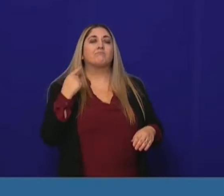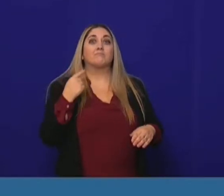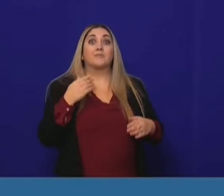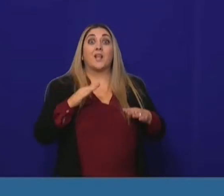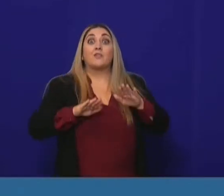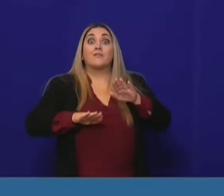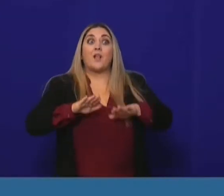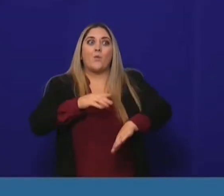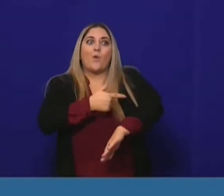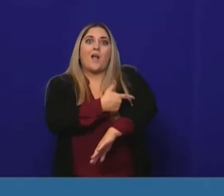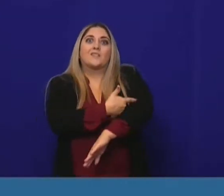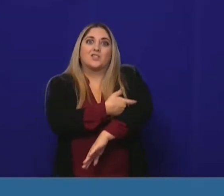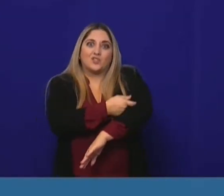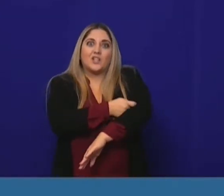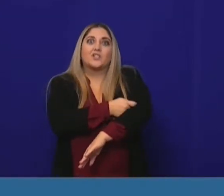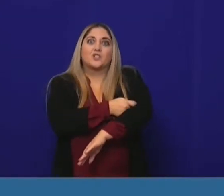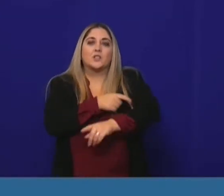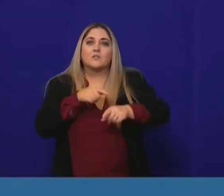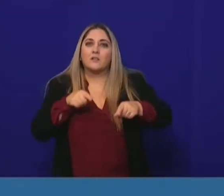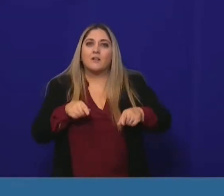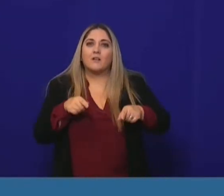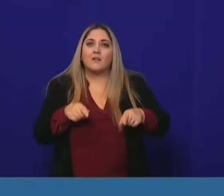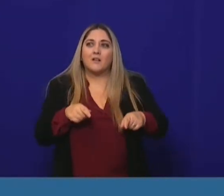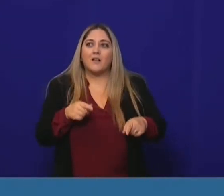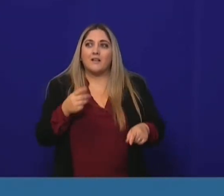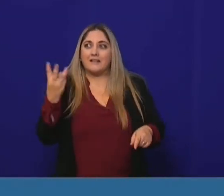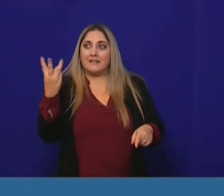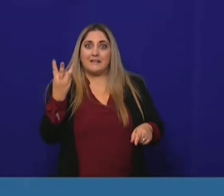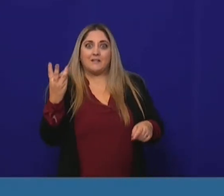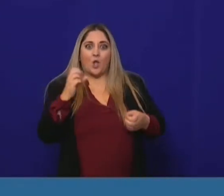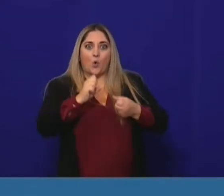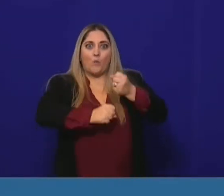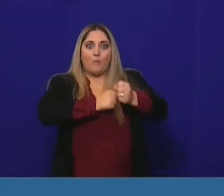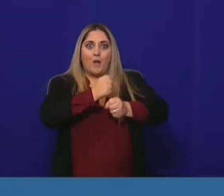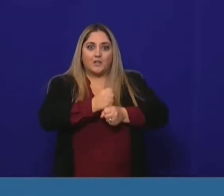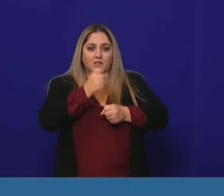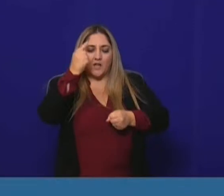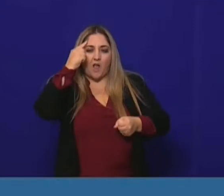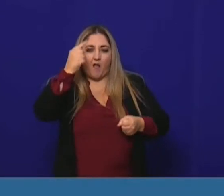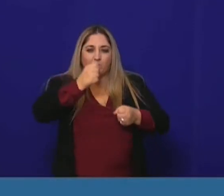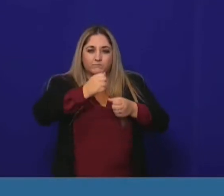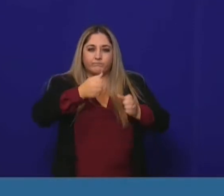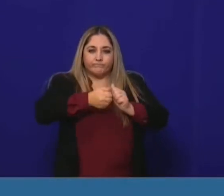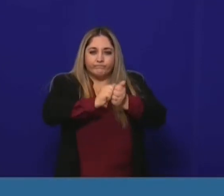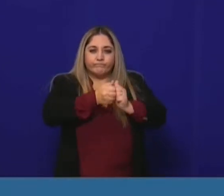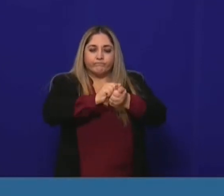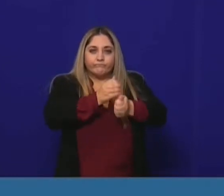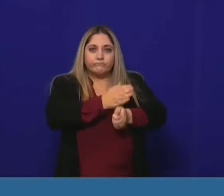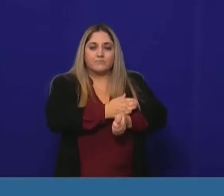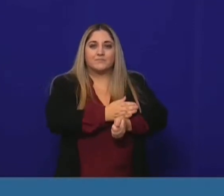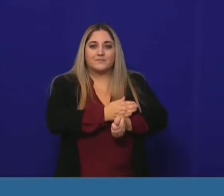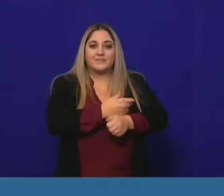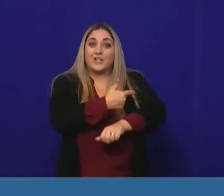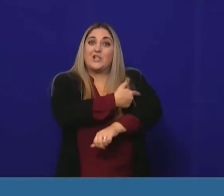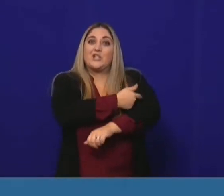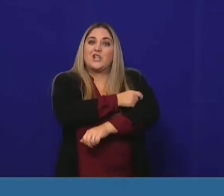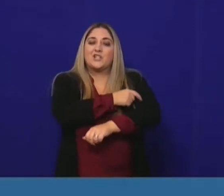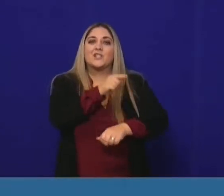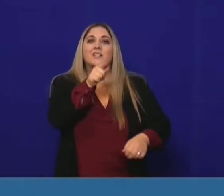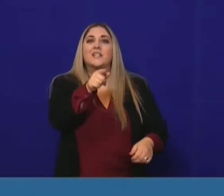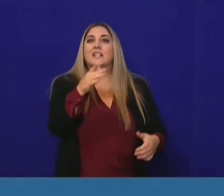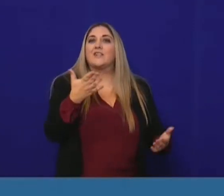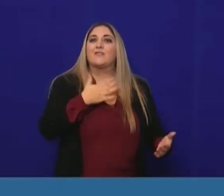it-tilqima. 3 kumpaniji jinsabu fi stadji avvanzati fejn tidħol it-tilqima. X'inhu